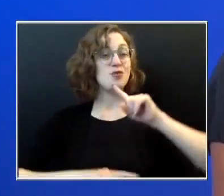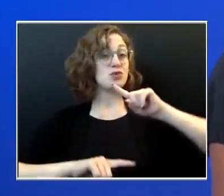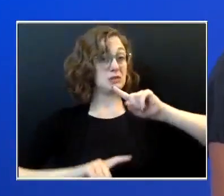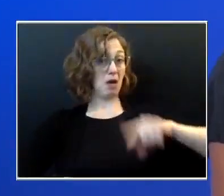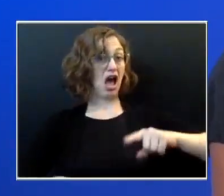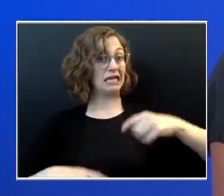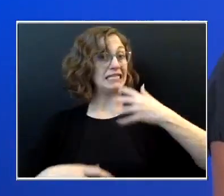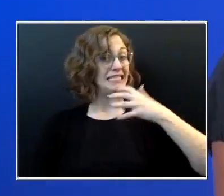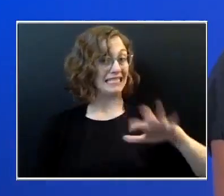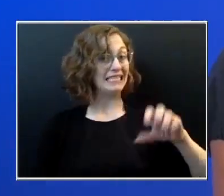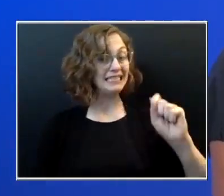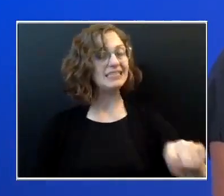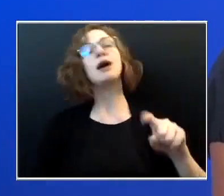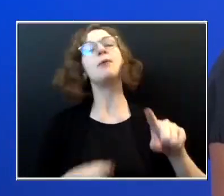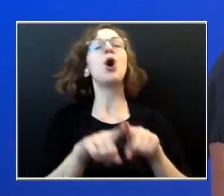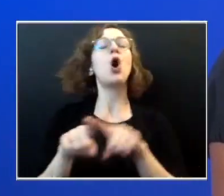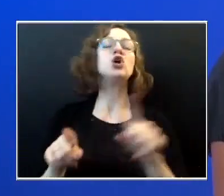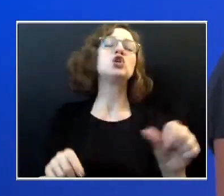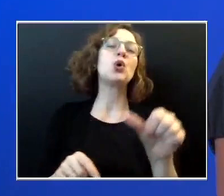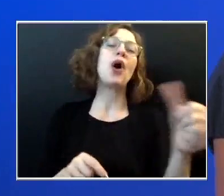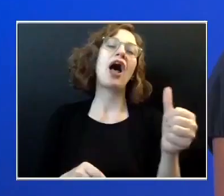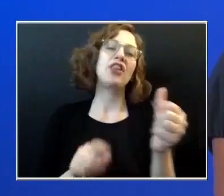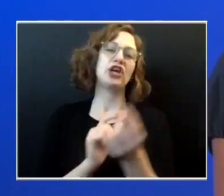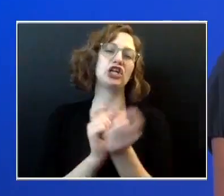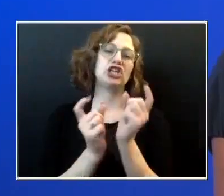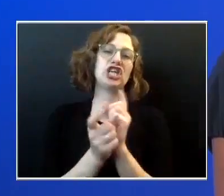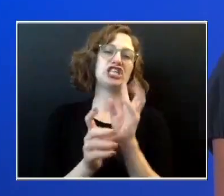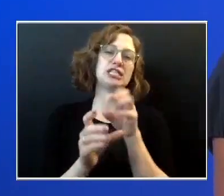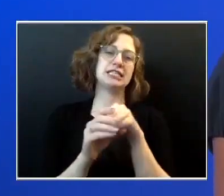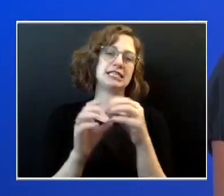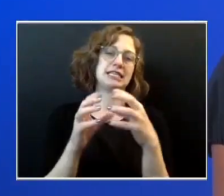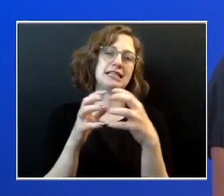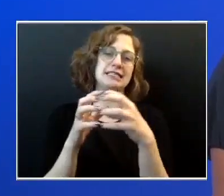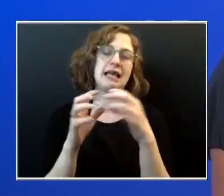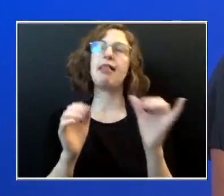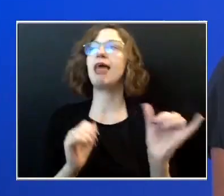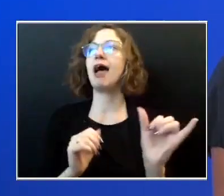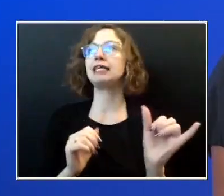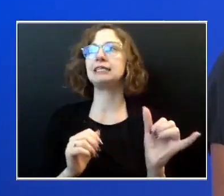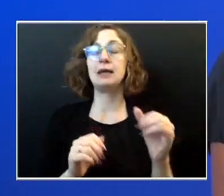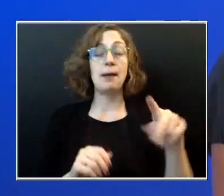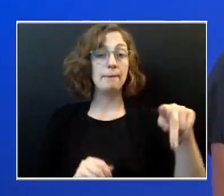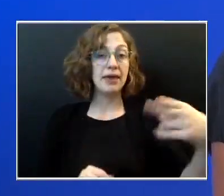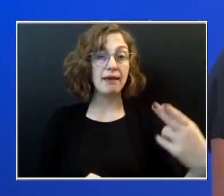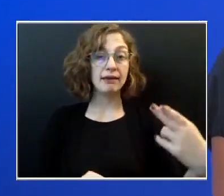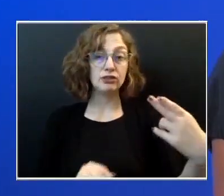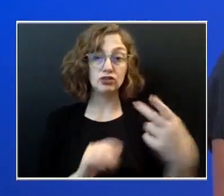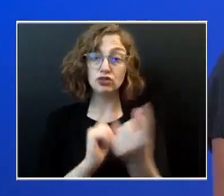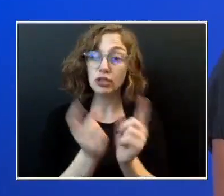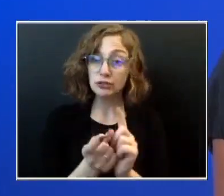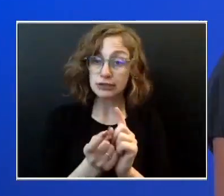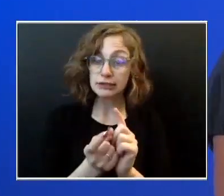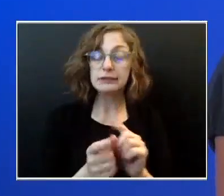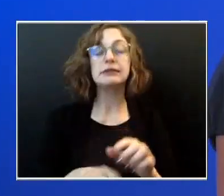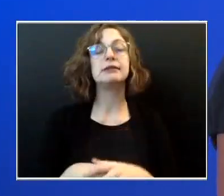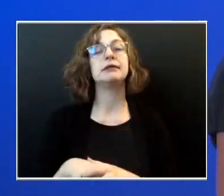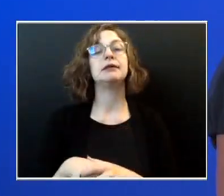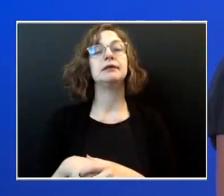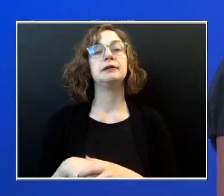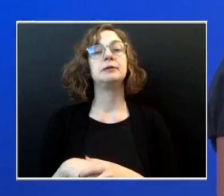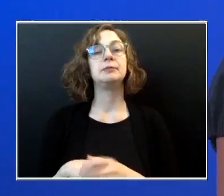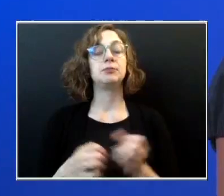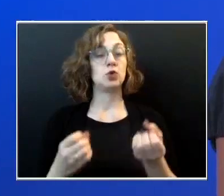other changes that the cell might think are stressful, like changes in pH, for example. And so they're there to defend